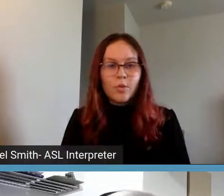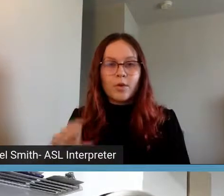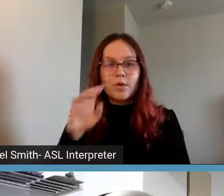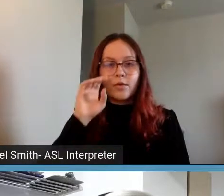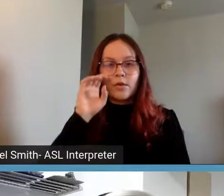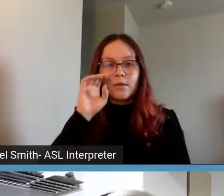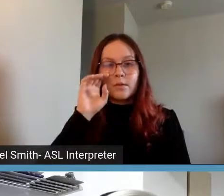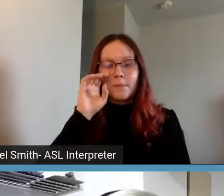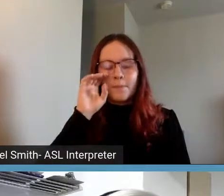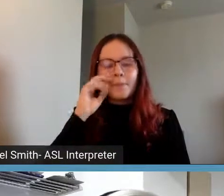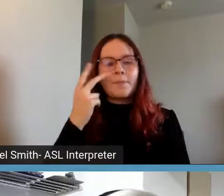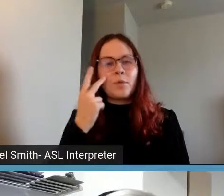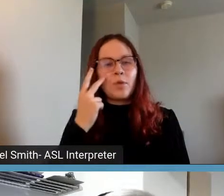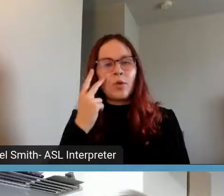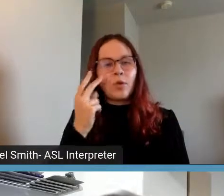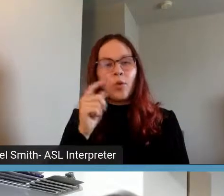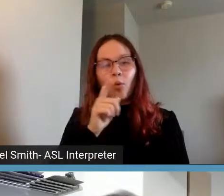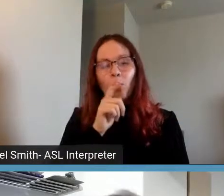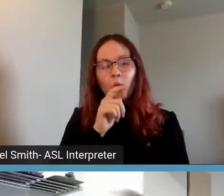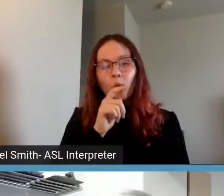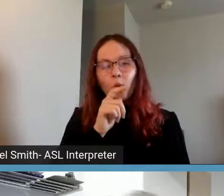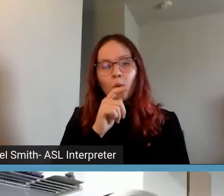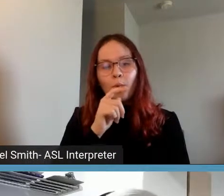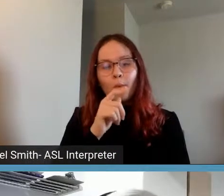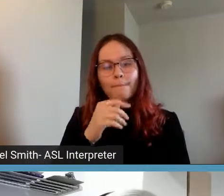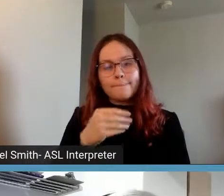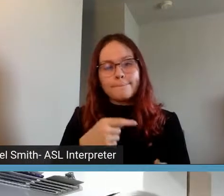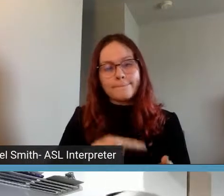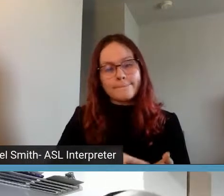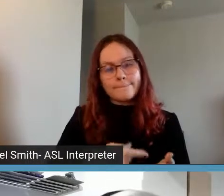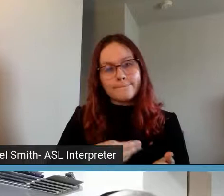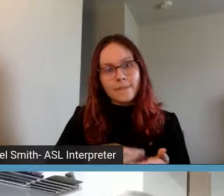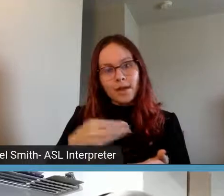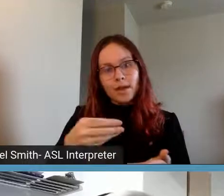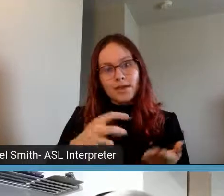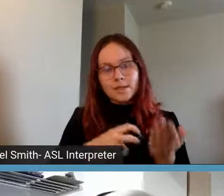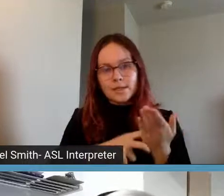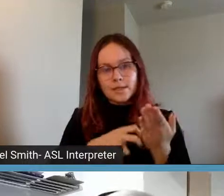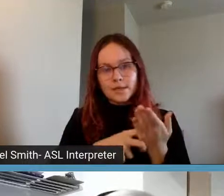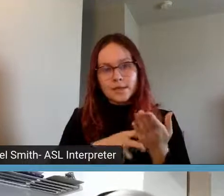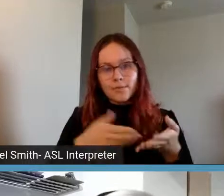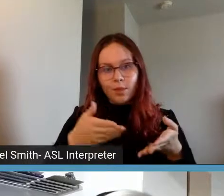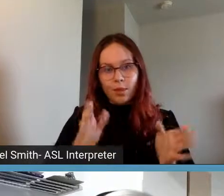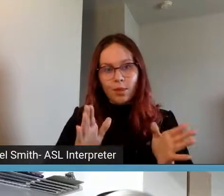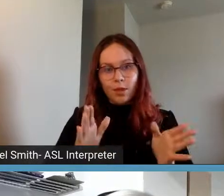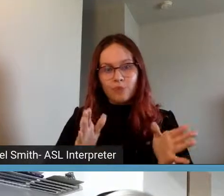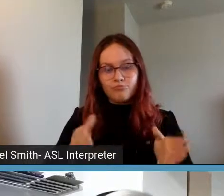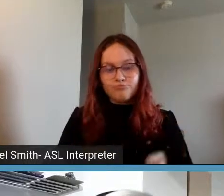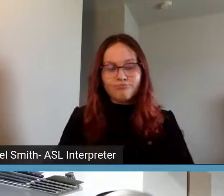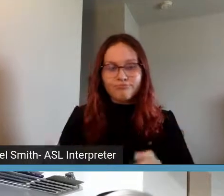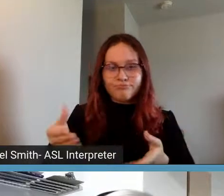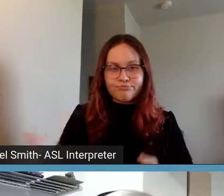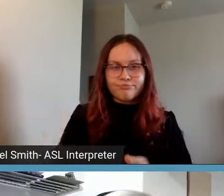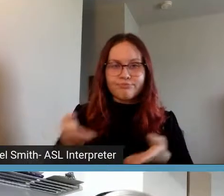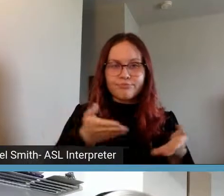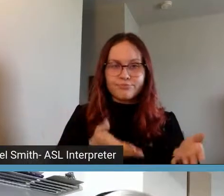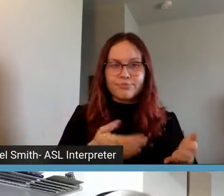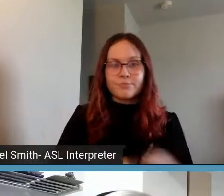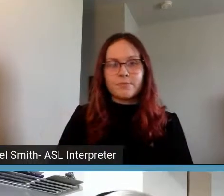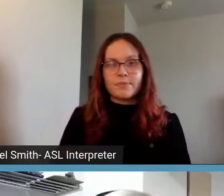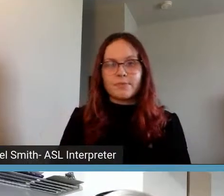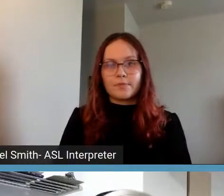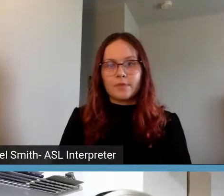the people that had purchased a ticket and then letting them into the program. Wow. Yeah.